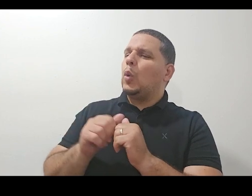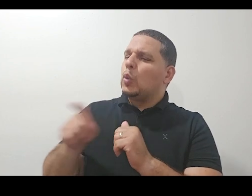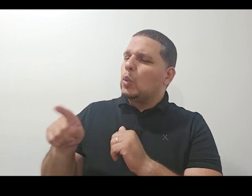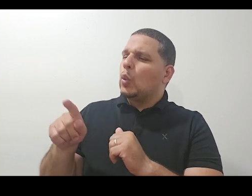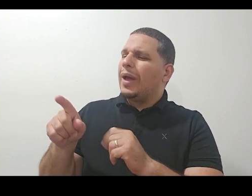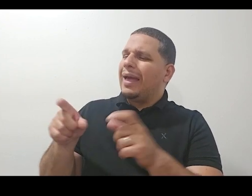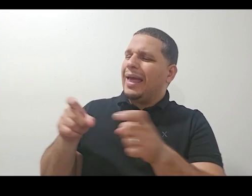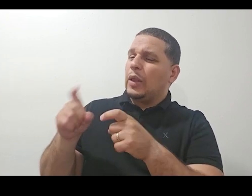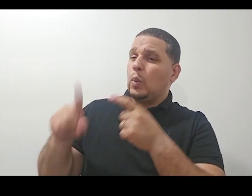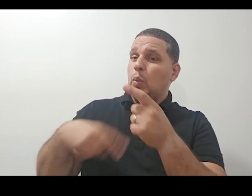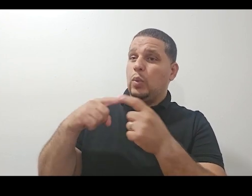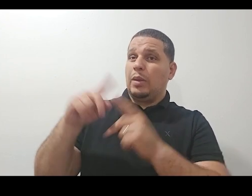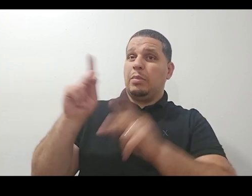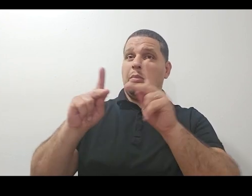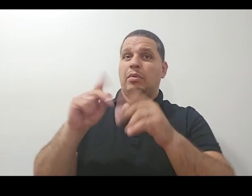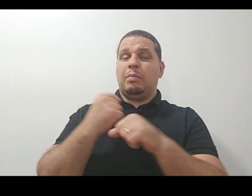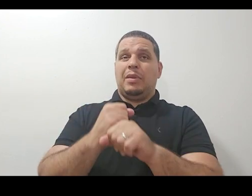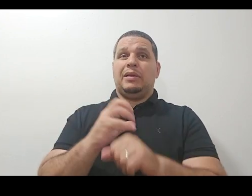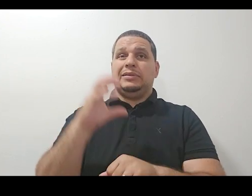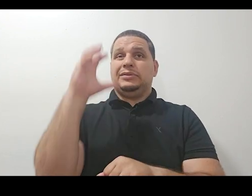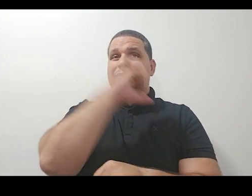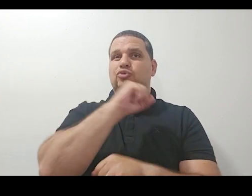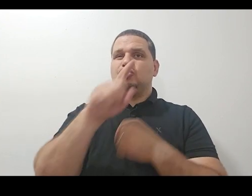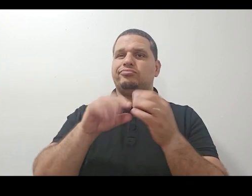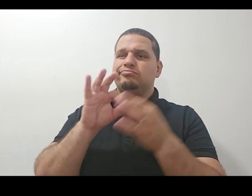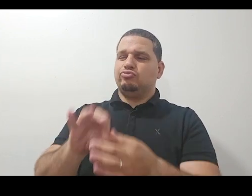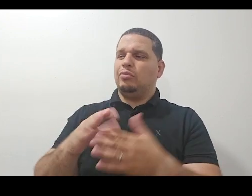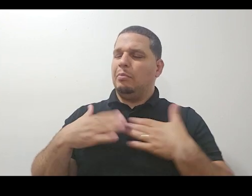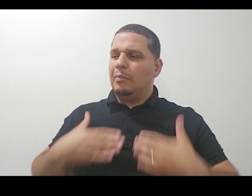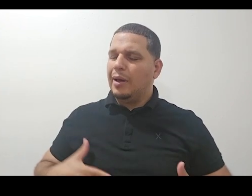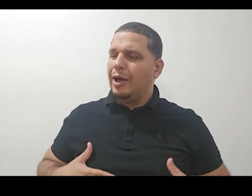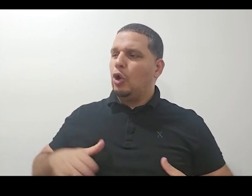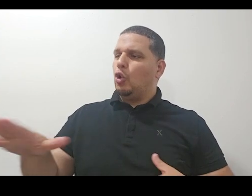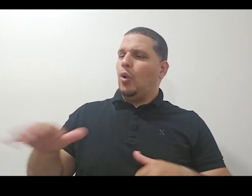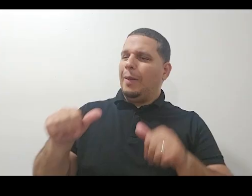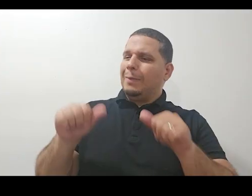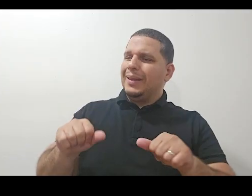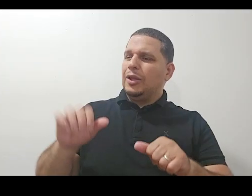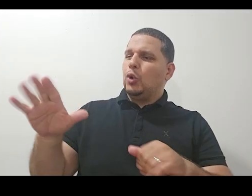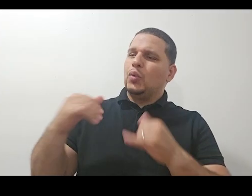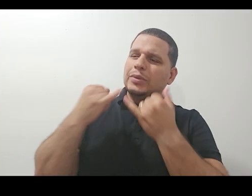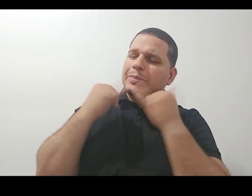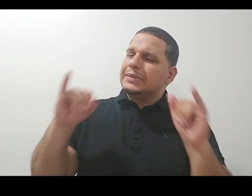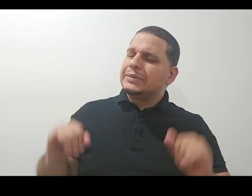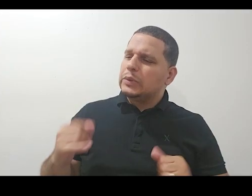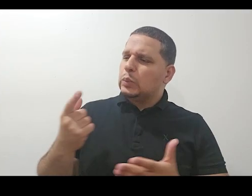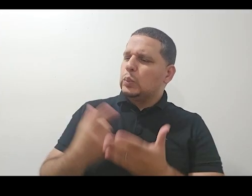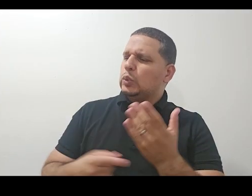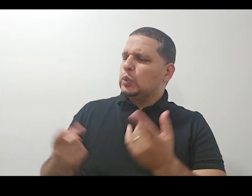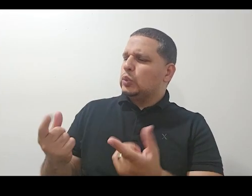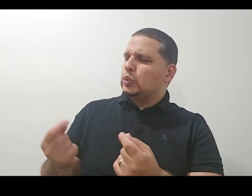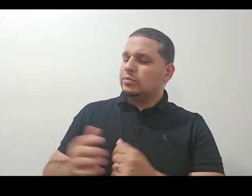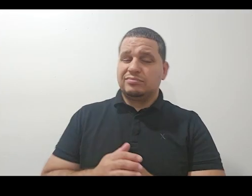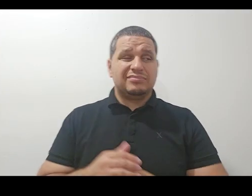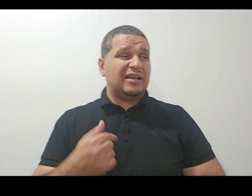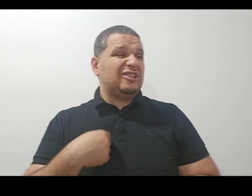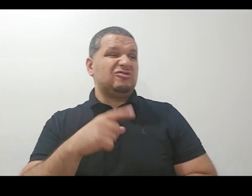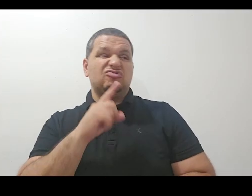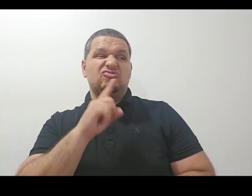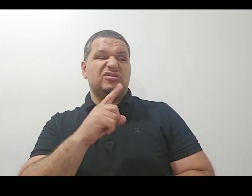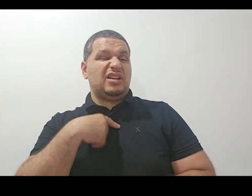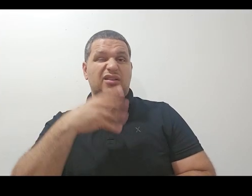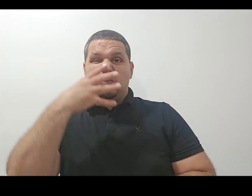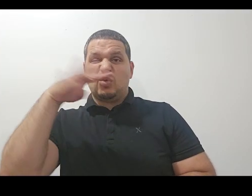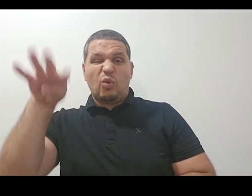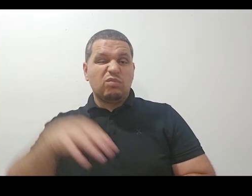How do you handle when people make assumptions about your body, your ability, and your independence? I just brush